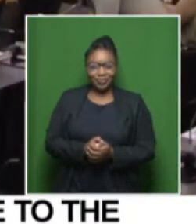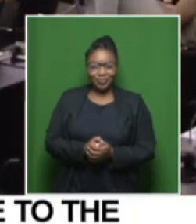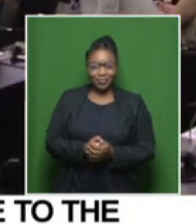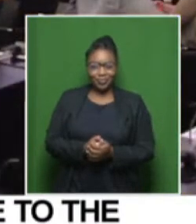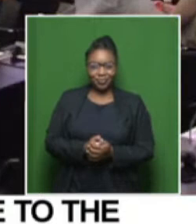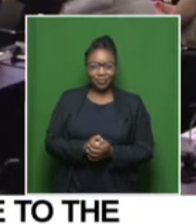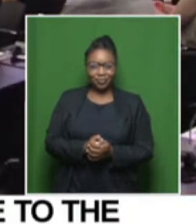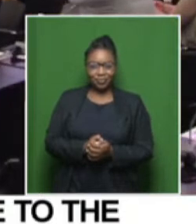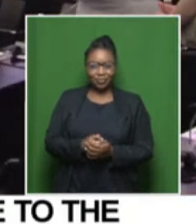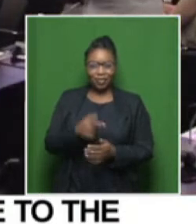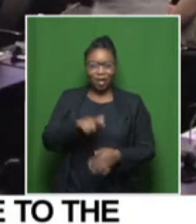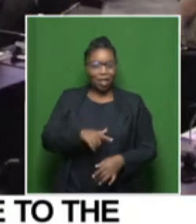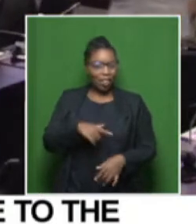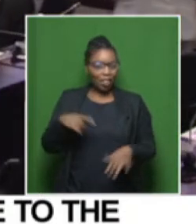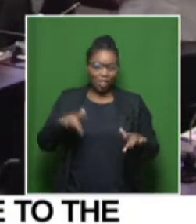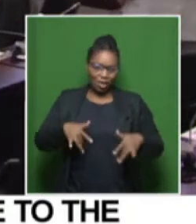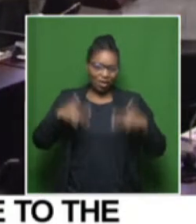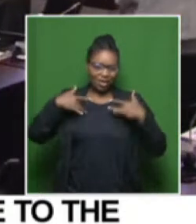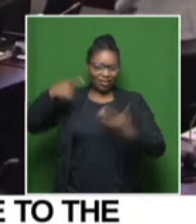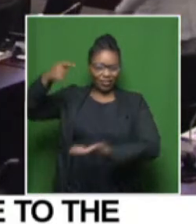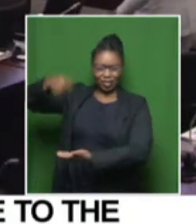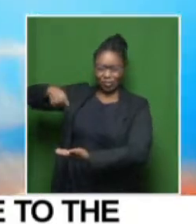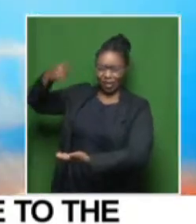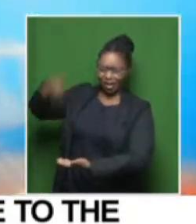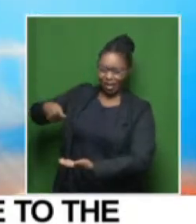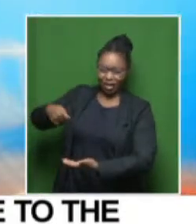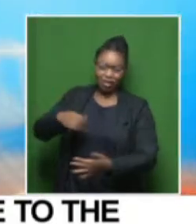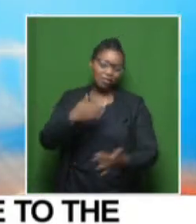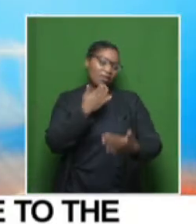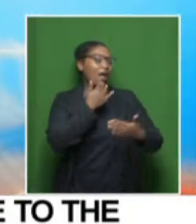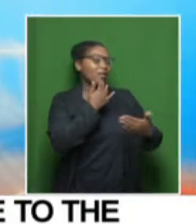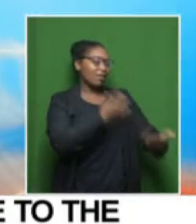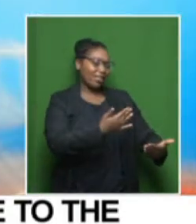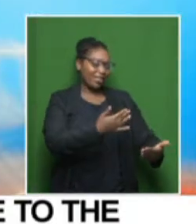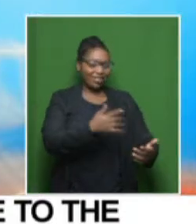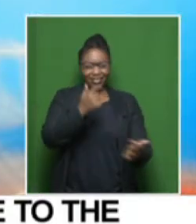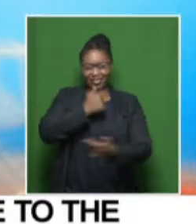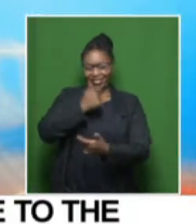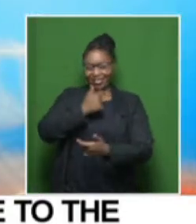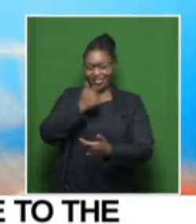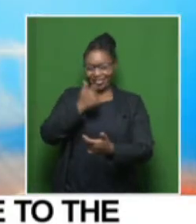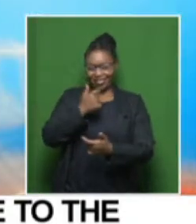Long live the Speaker! Thank